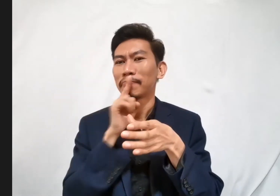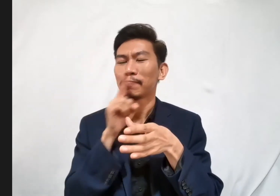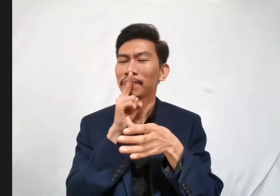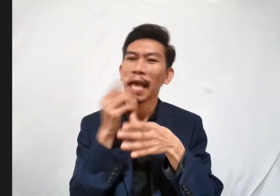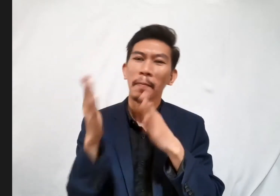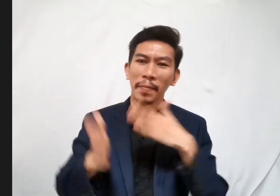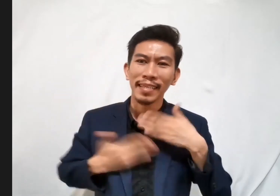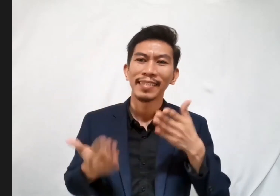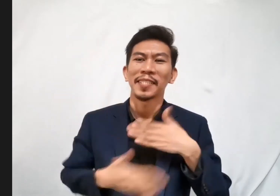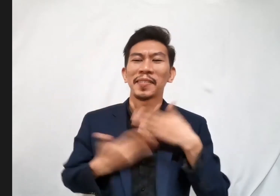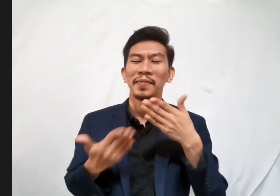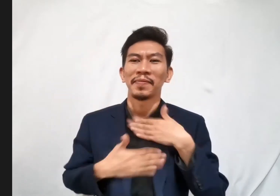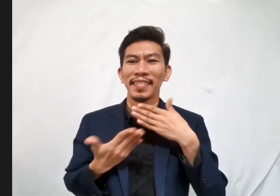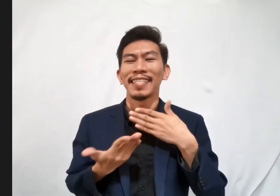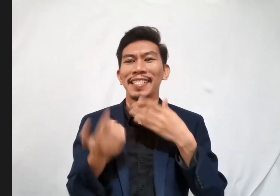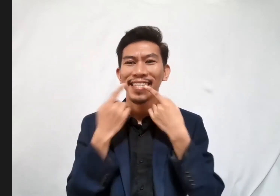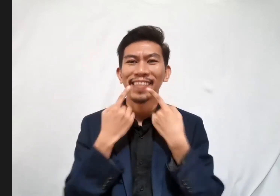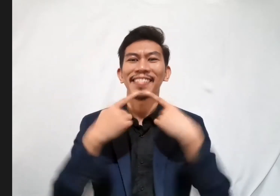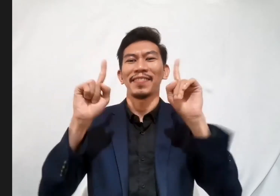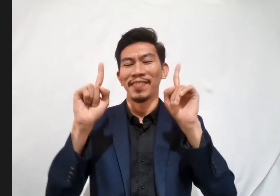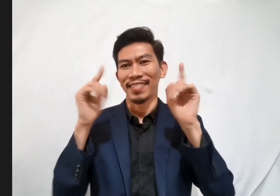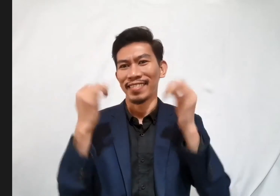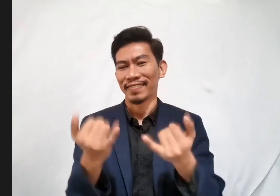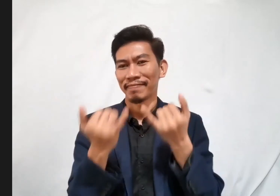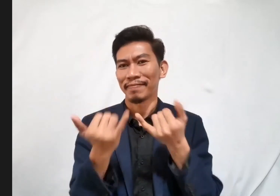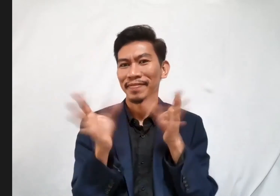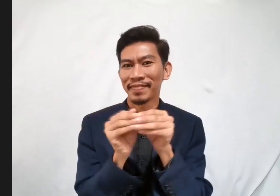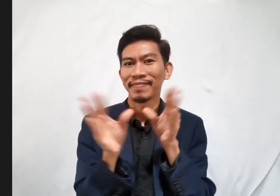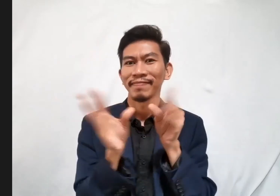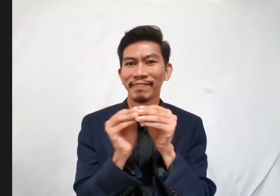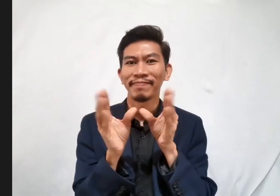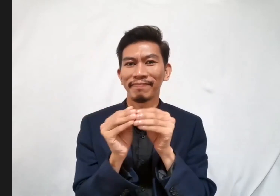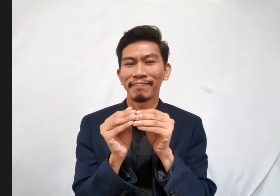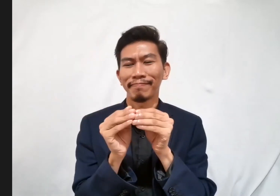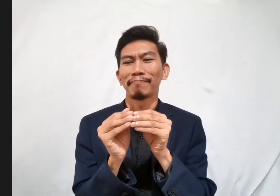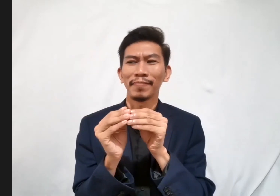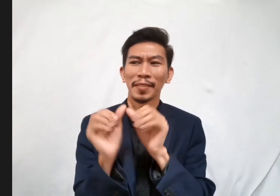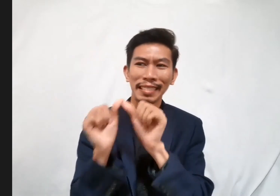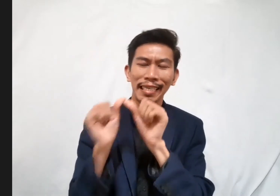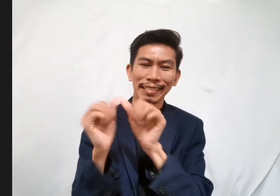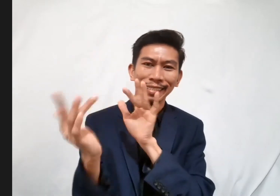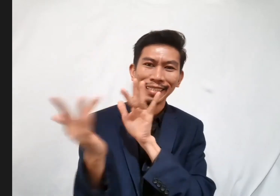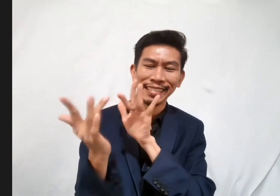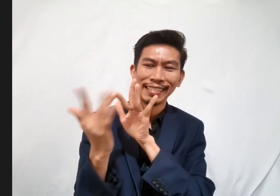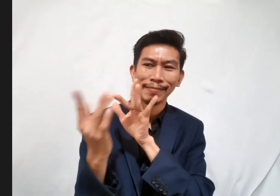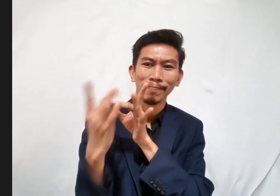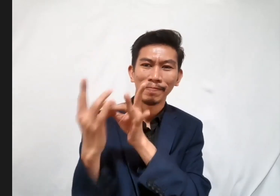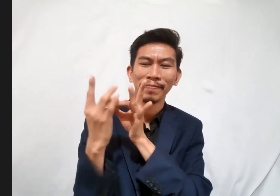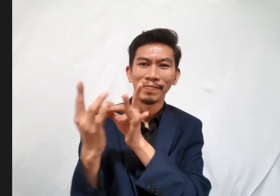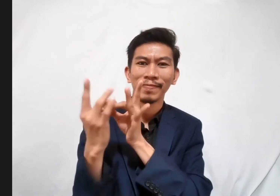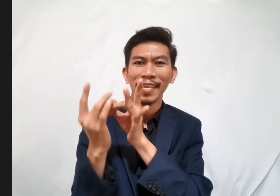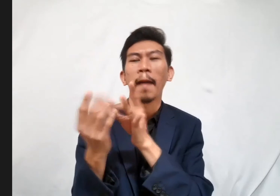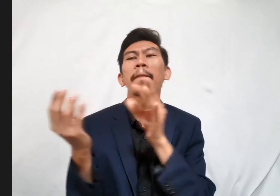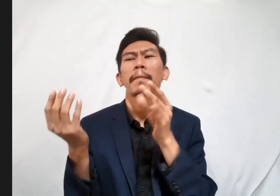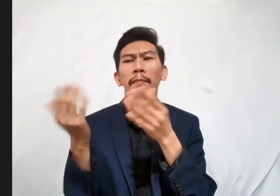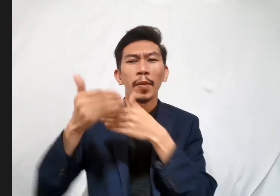happy that we've had a very successful event today. We'll keep in touch. We have many more of these